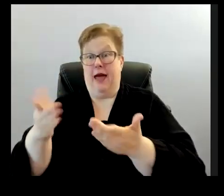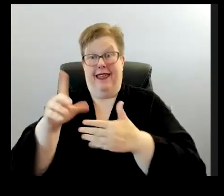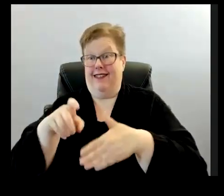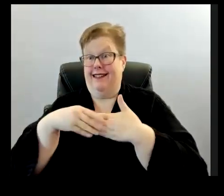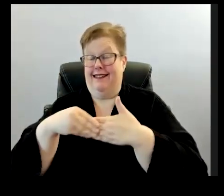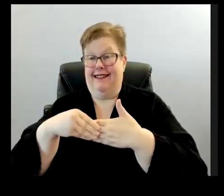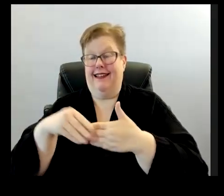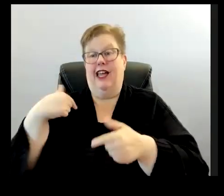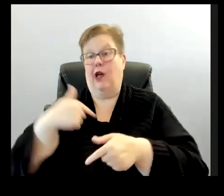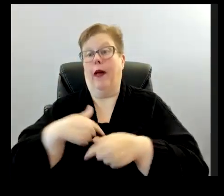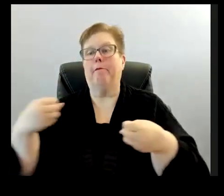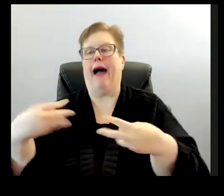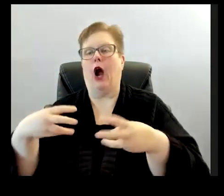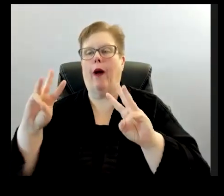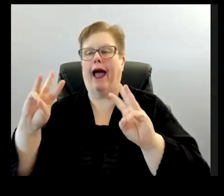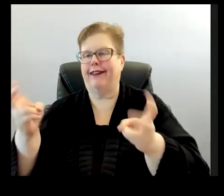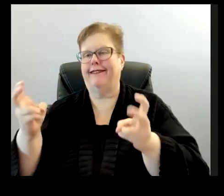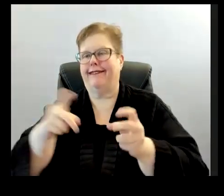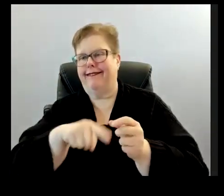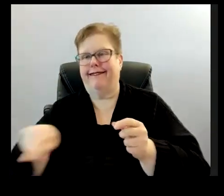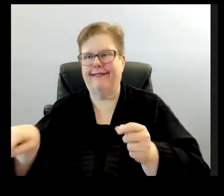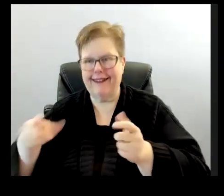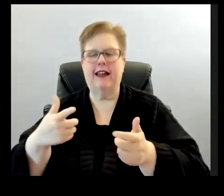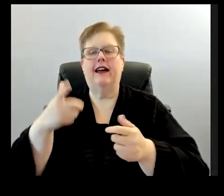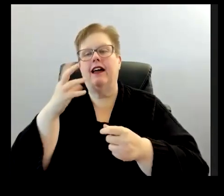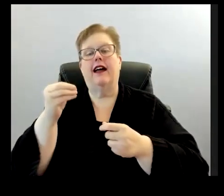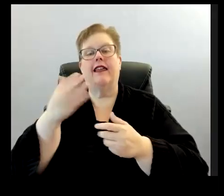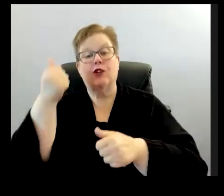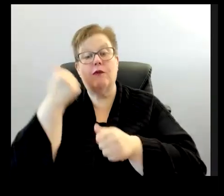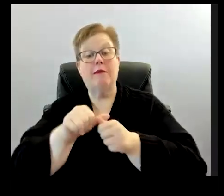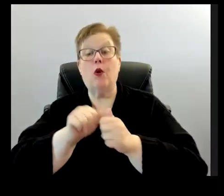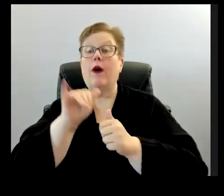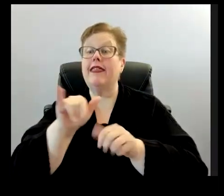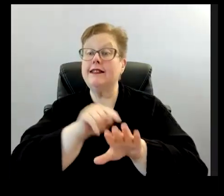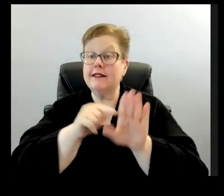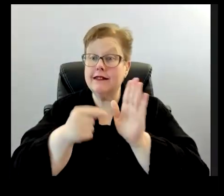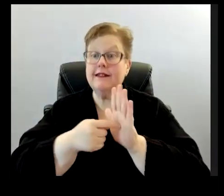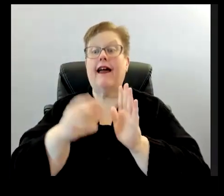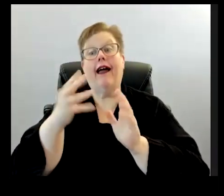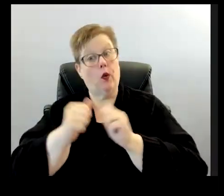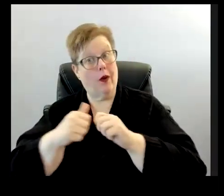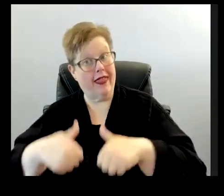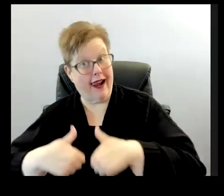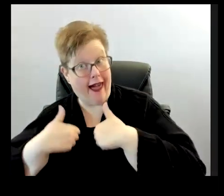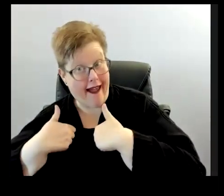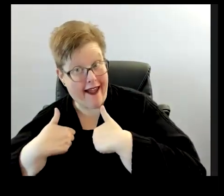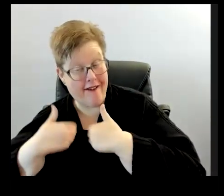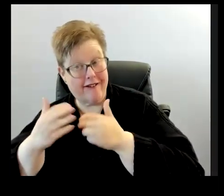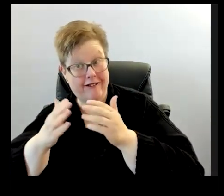where we end up microwaving. And the thing to remember with this metaphor and with life